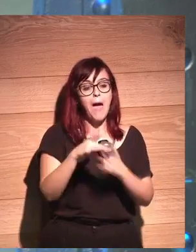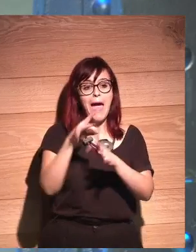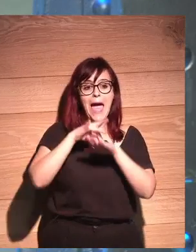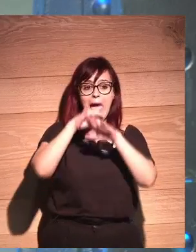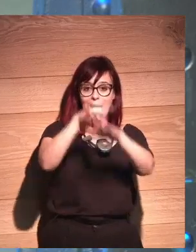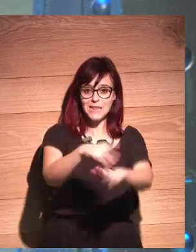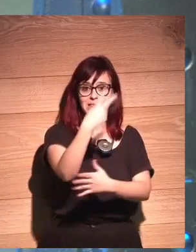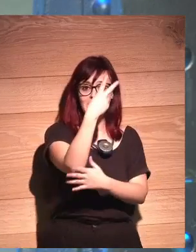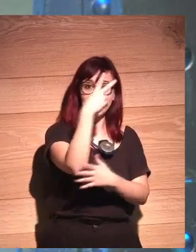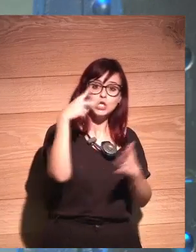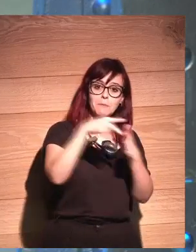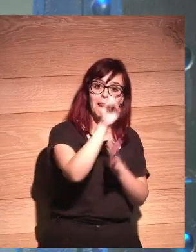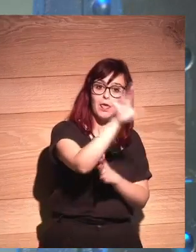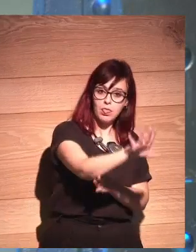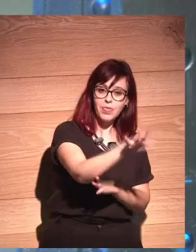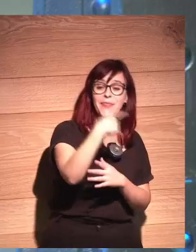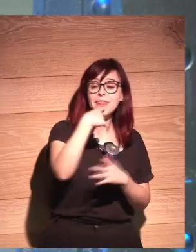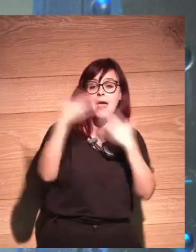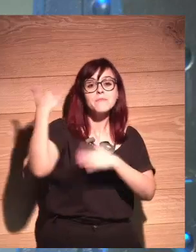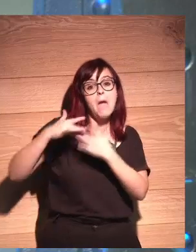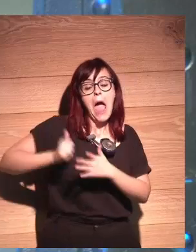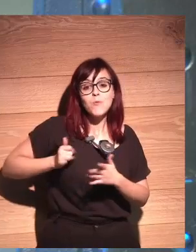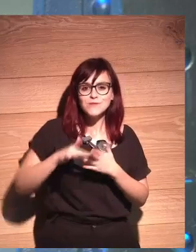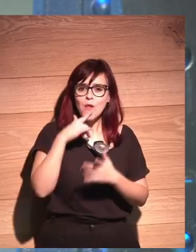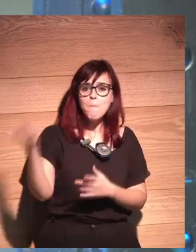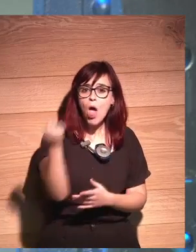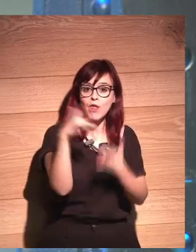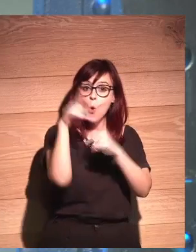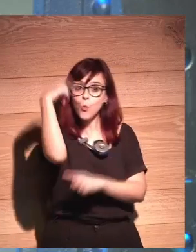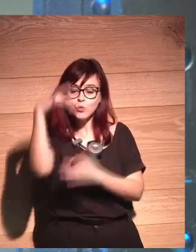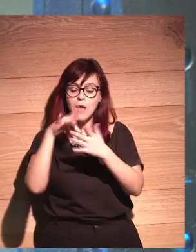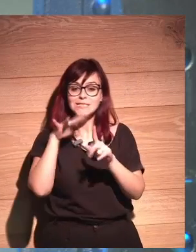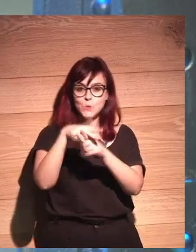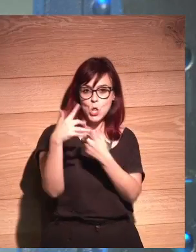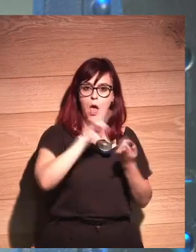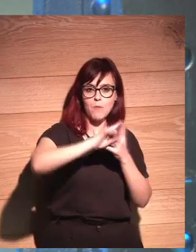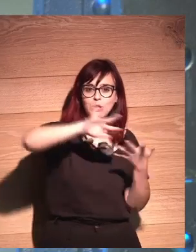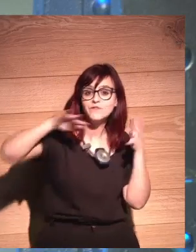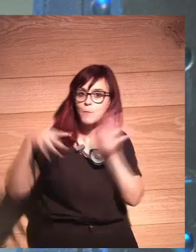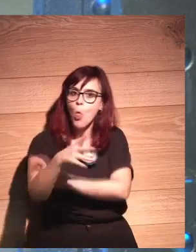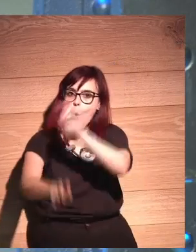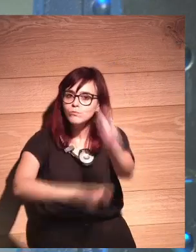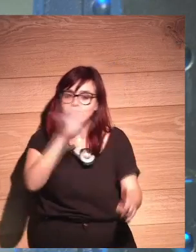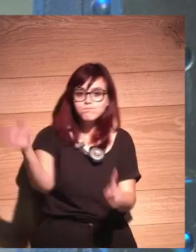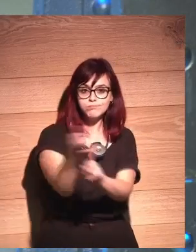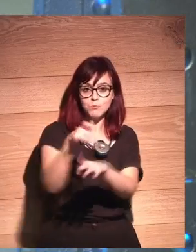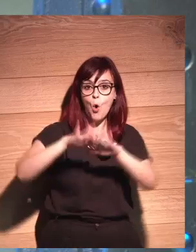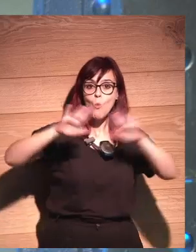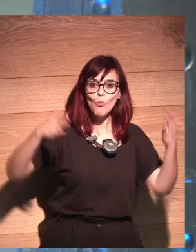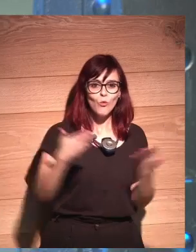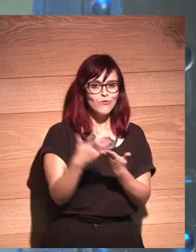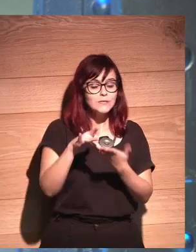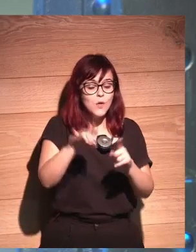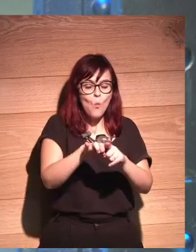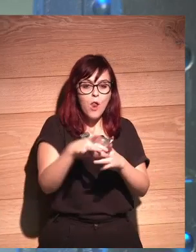of United Nations regarding 2015 agenda. He said that we need to use the power